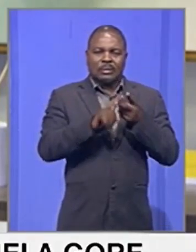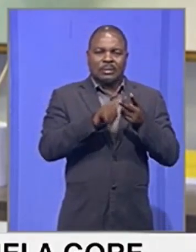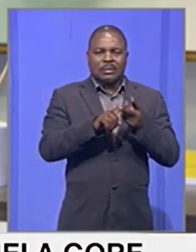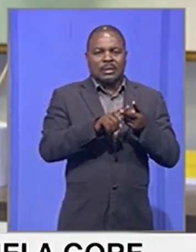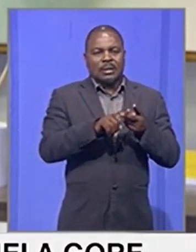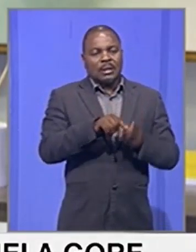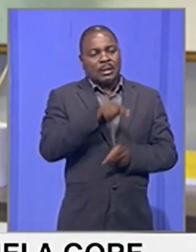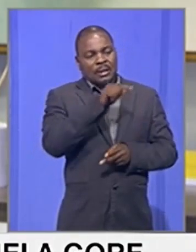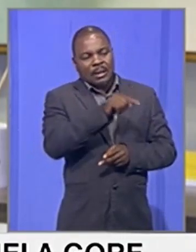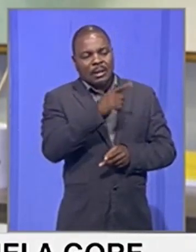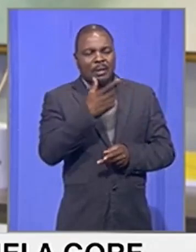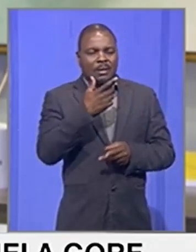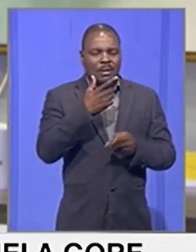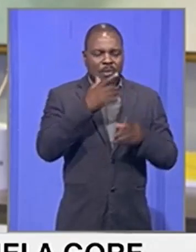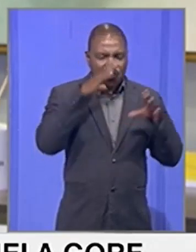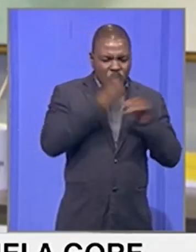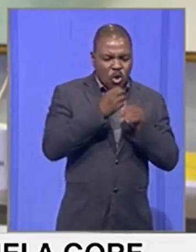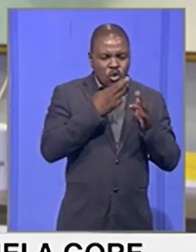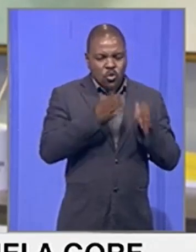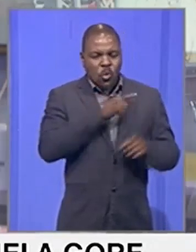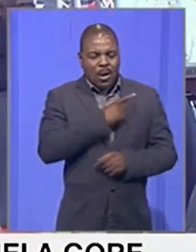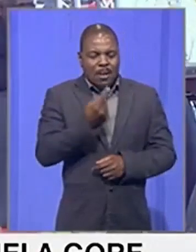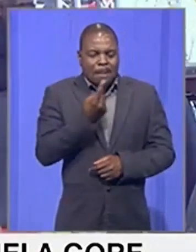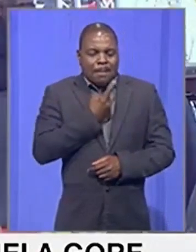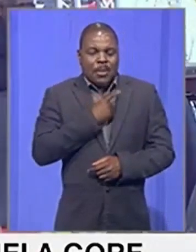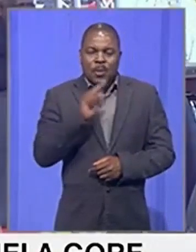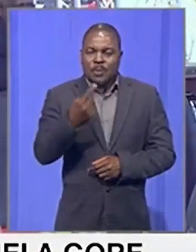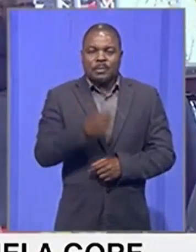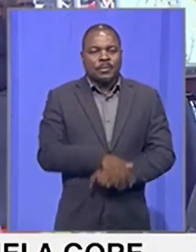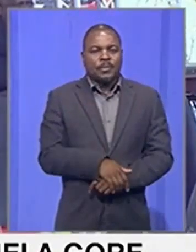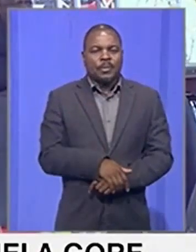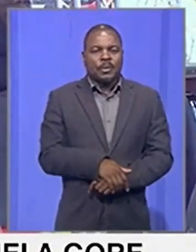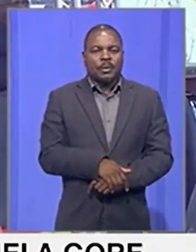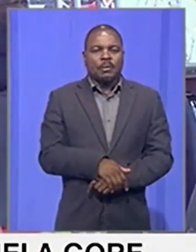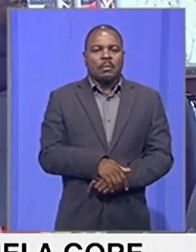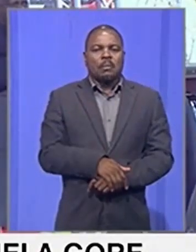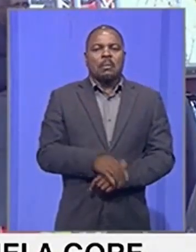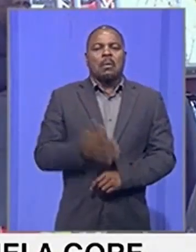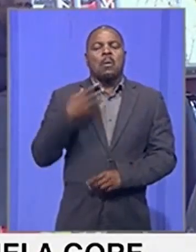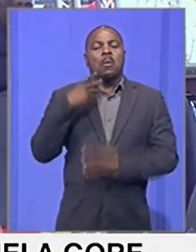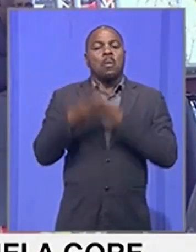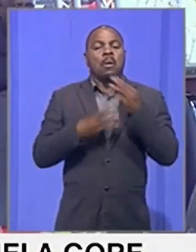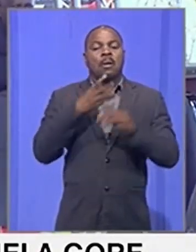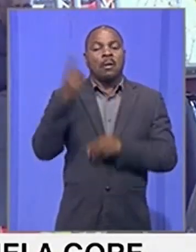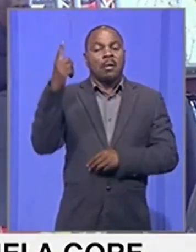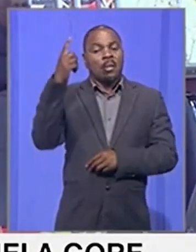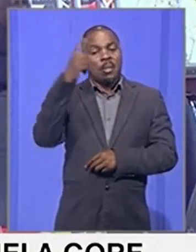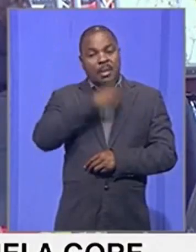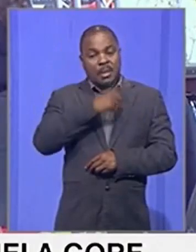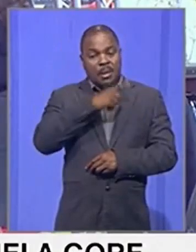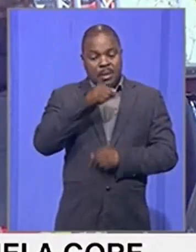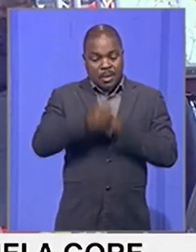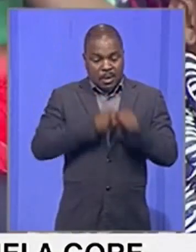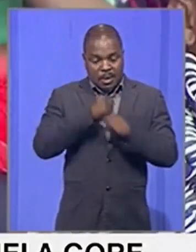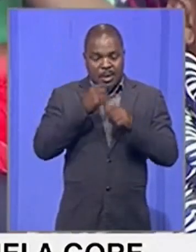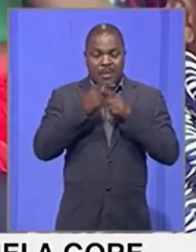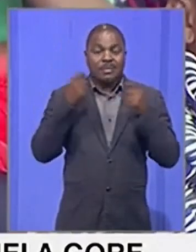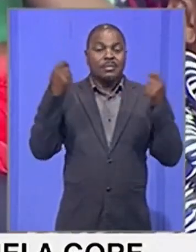e fetileng baeteledipele ba ga jaana ba eteleditse go ikhumisa kwa pele. What needs to happen is a strong